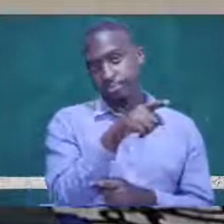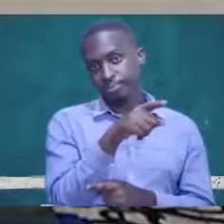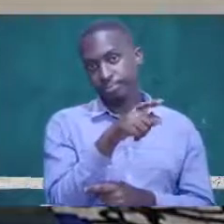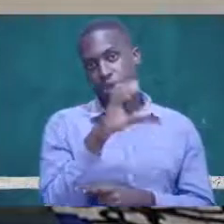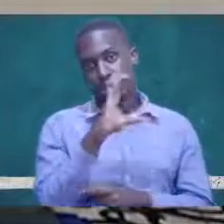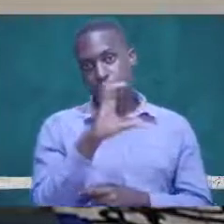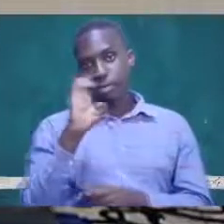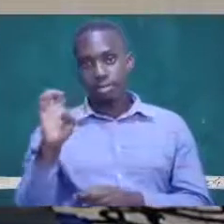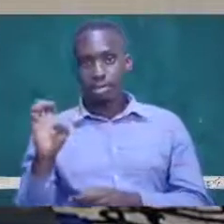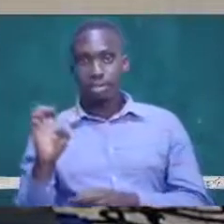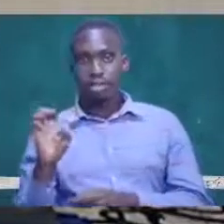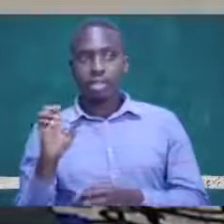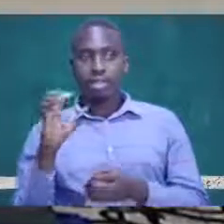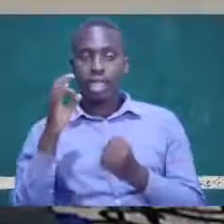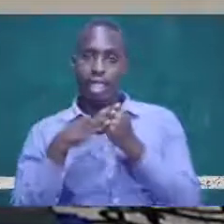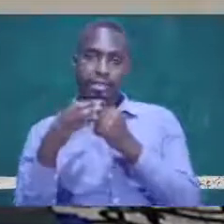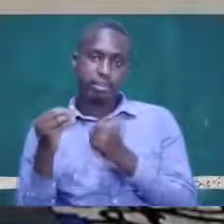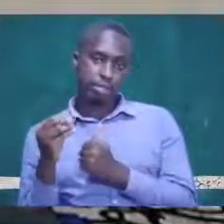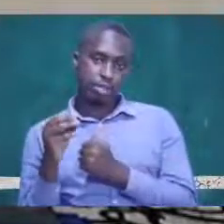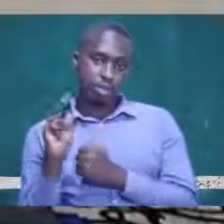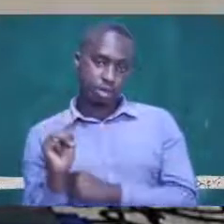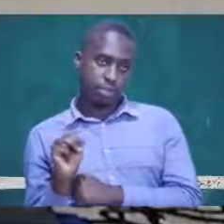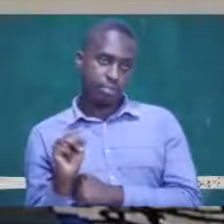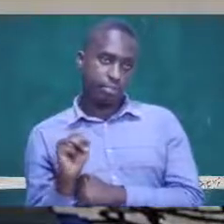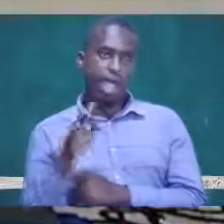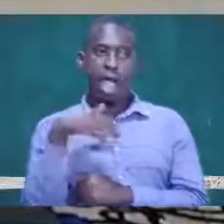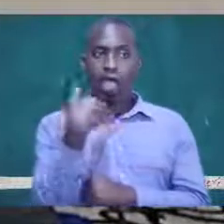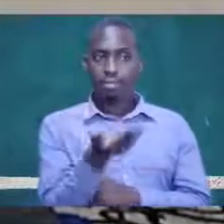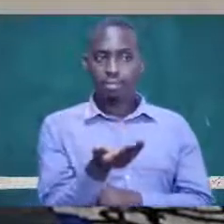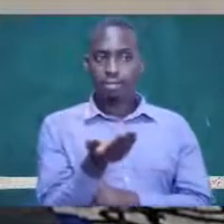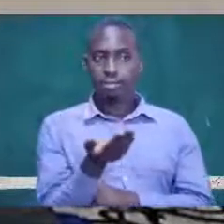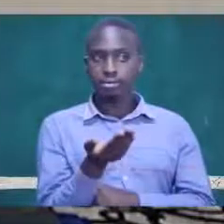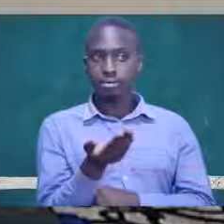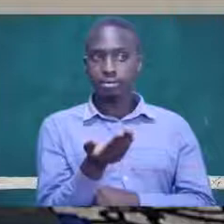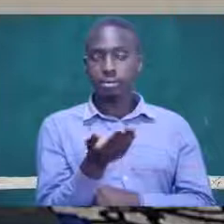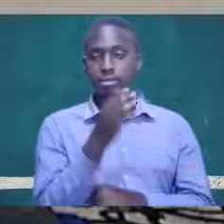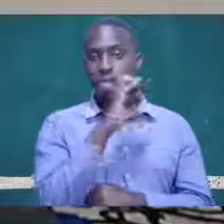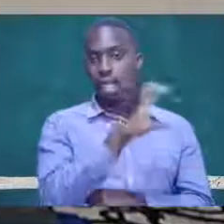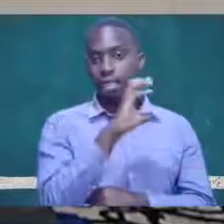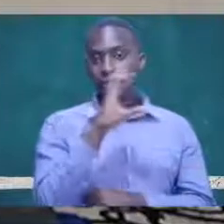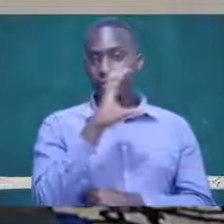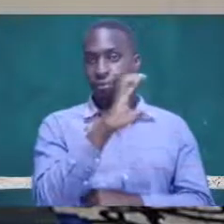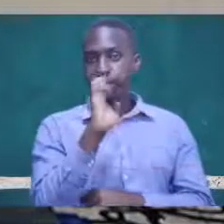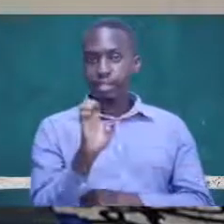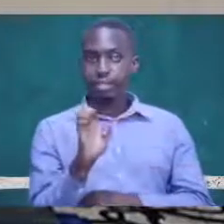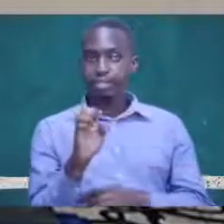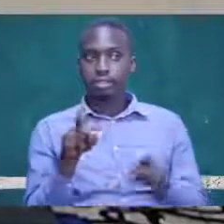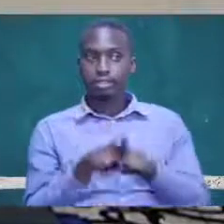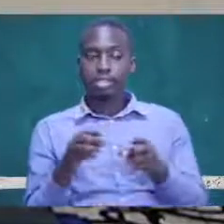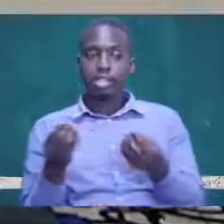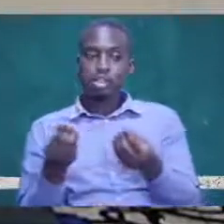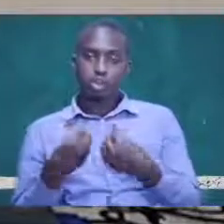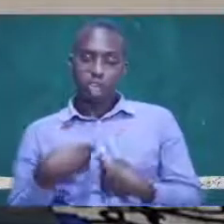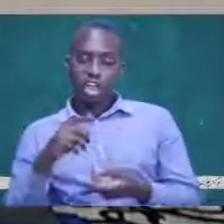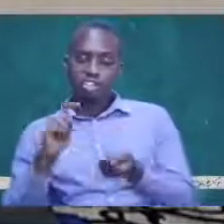expenditure is 80 million. And a change in consumption expenditure brought a change